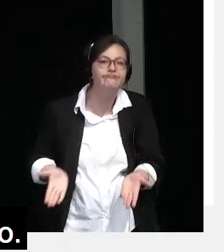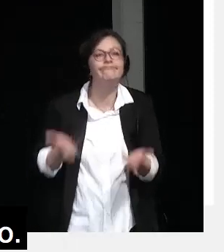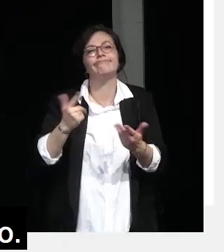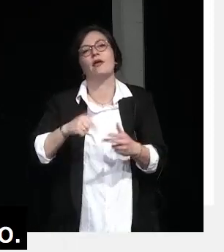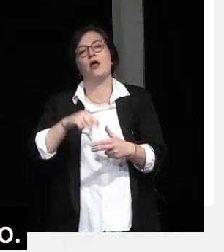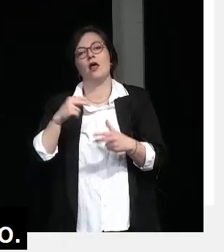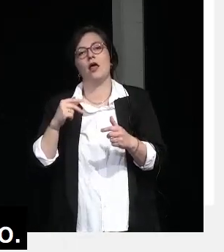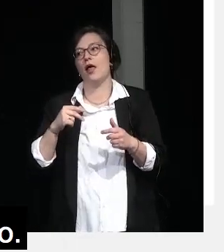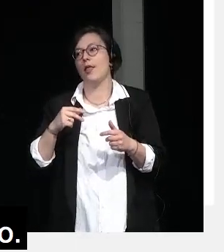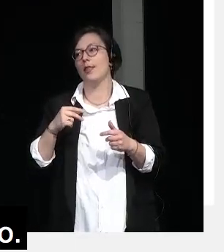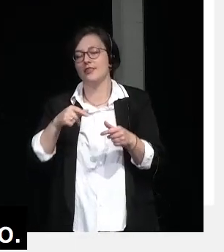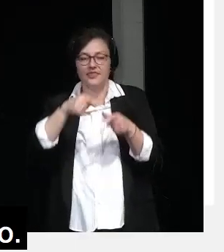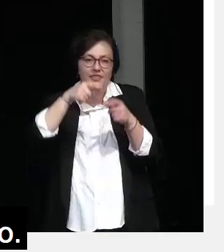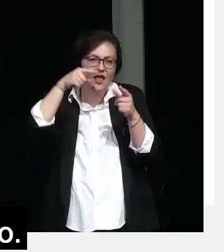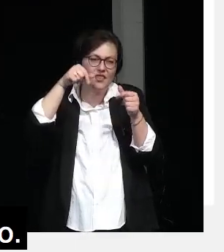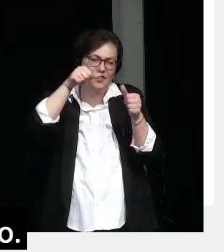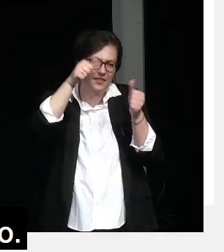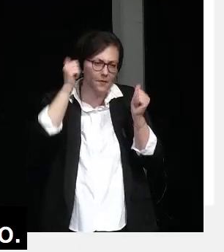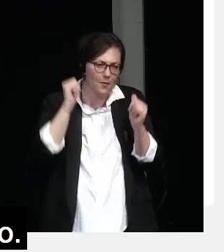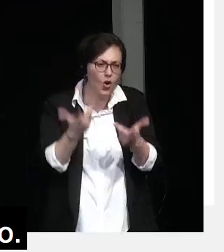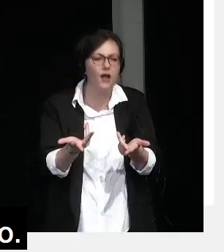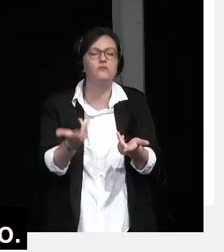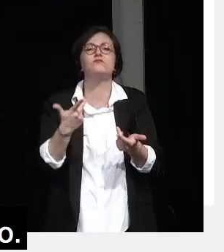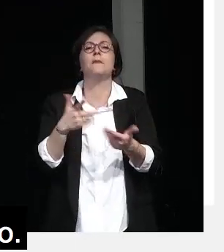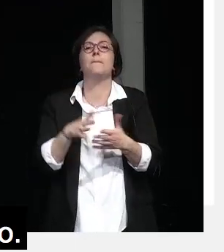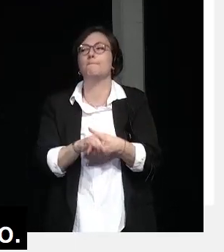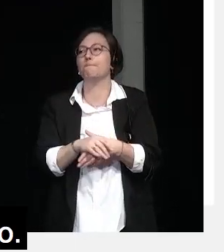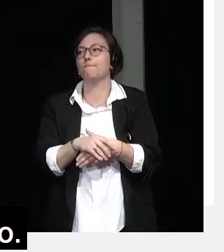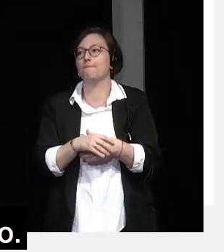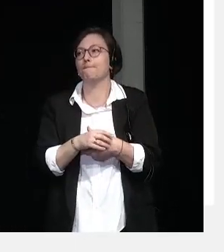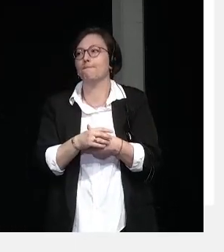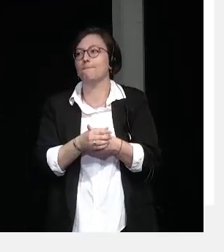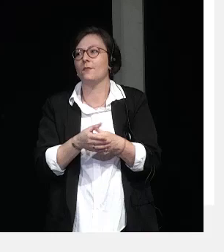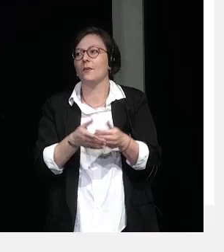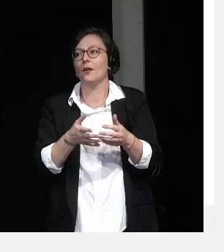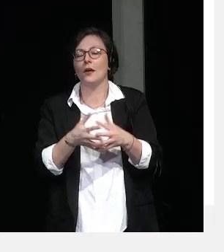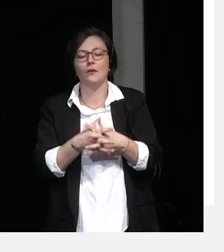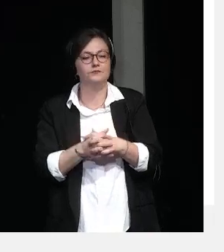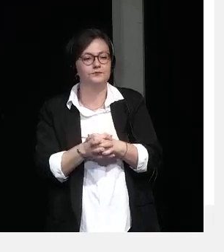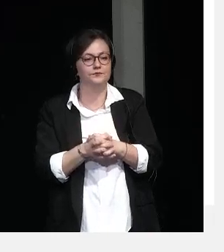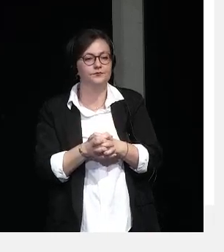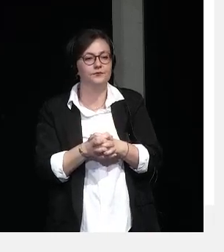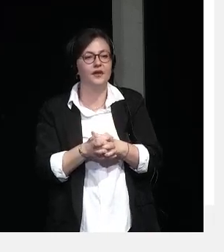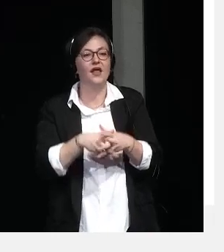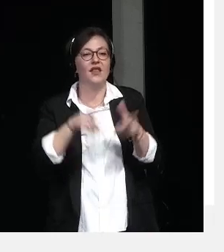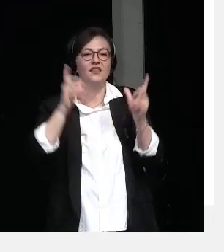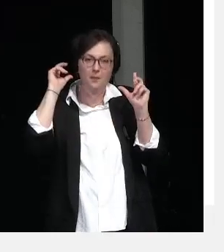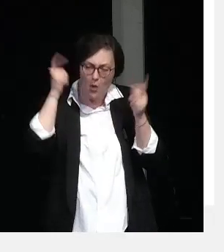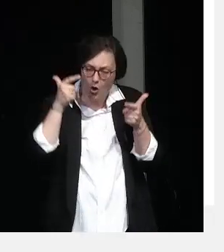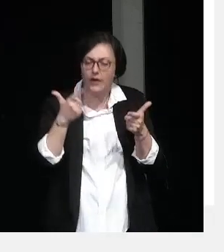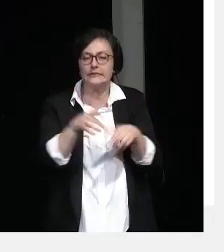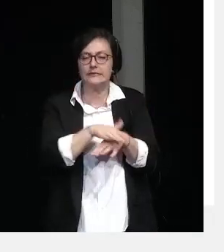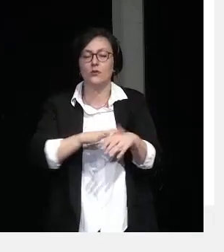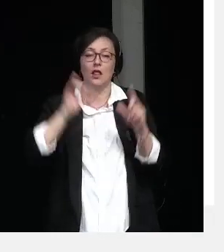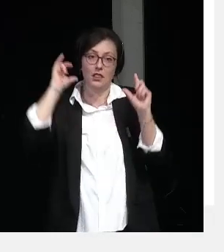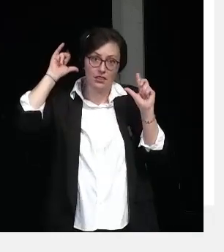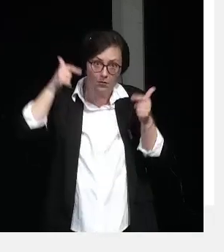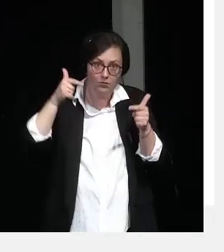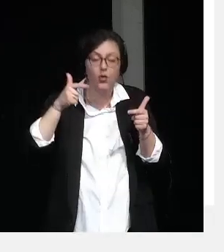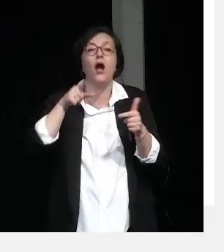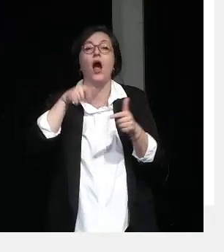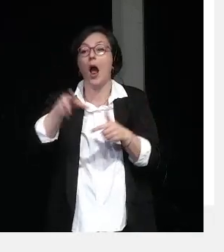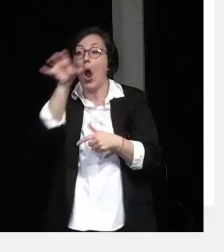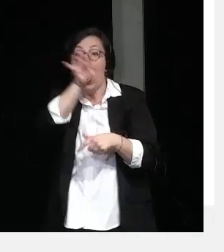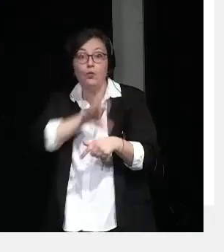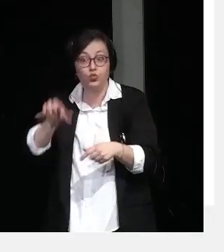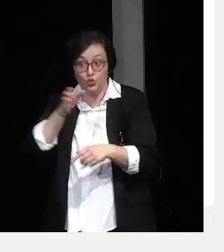role. But again, you need to keep that thing accessible to people. You don't make it for yourself. Actually, you create a museum in order